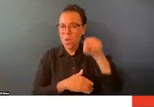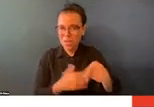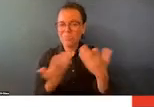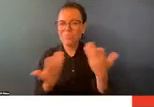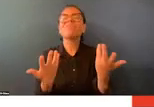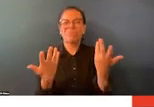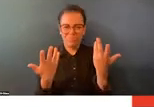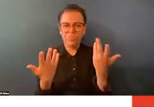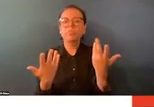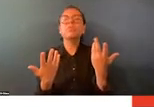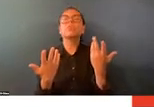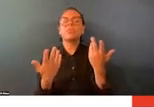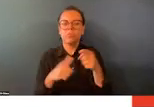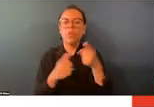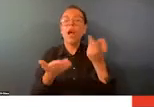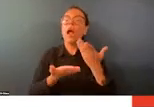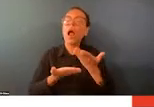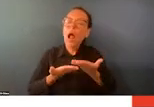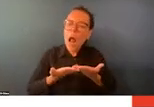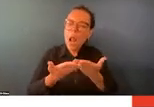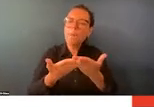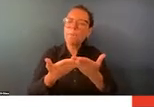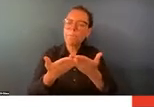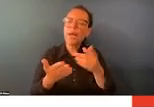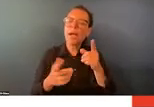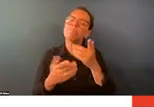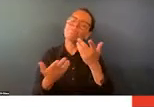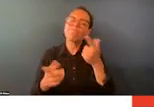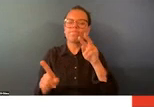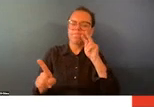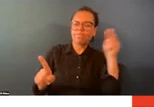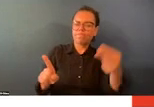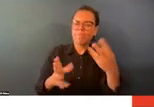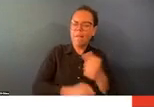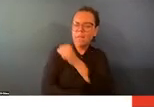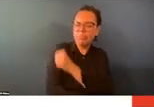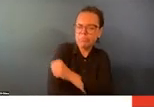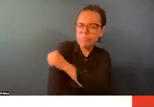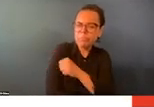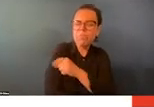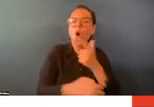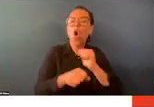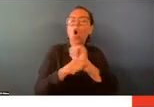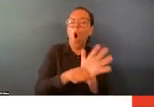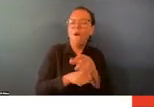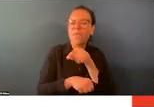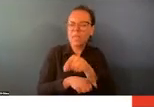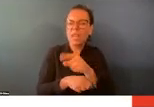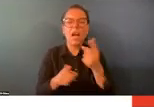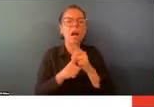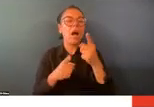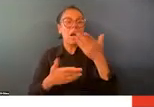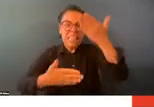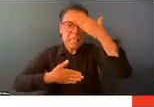to improve confidence in the vaccination of COVID-19 and other vital vaccines to prevent